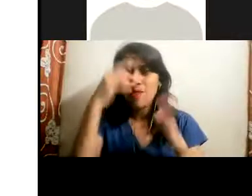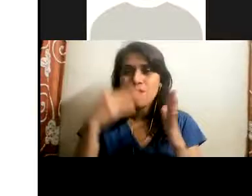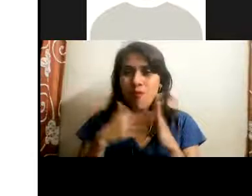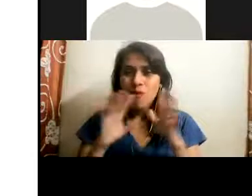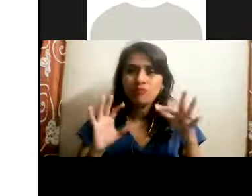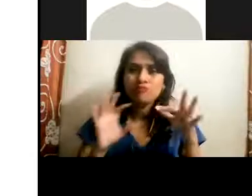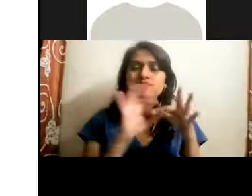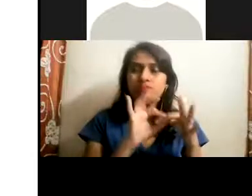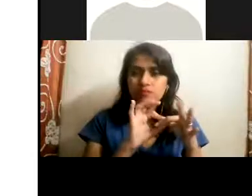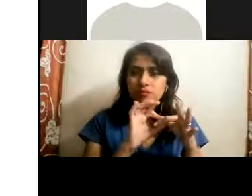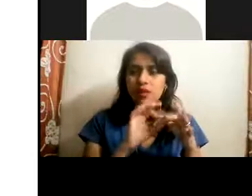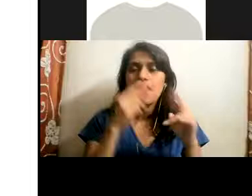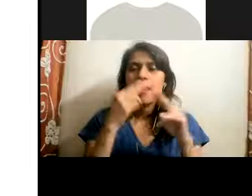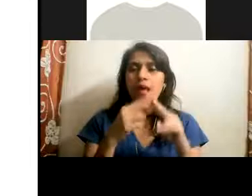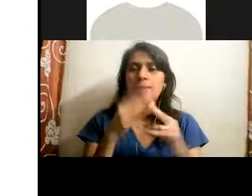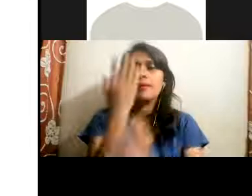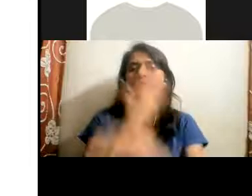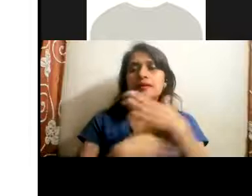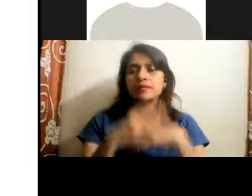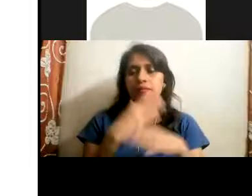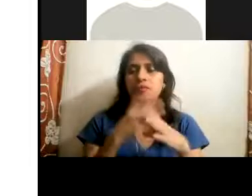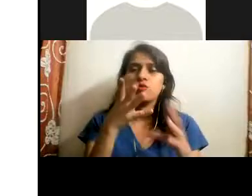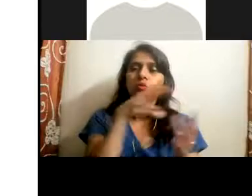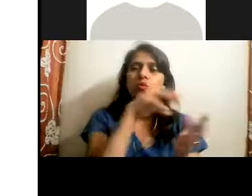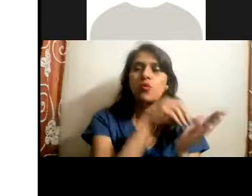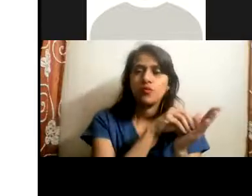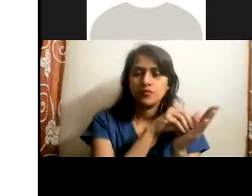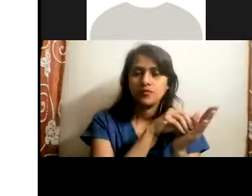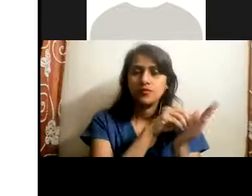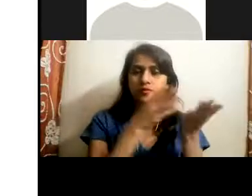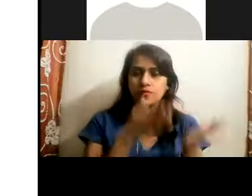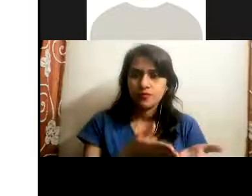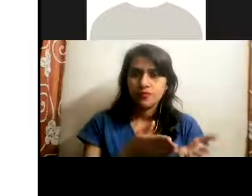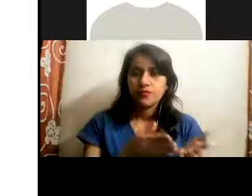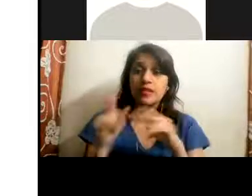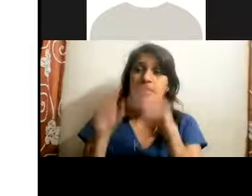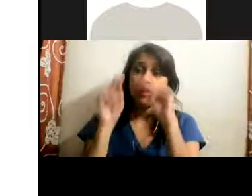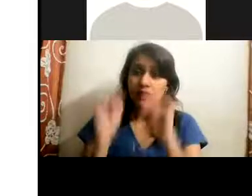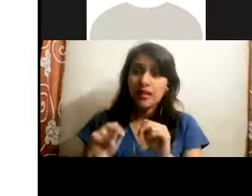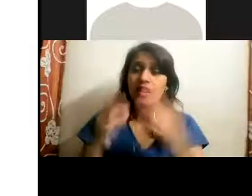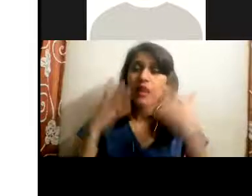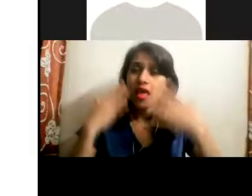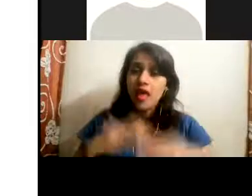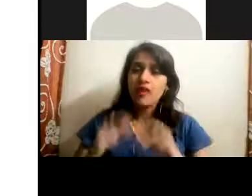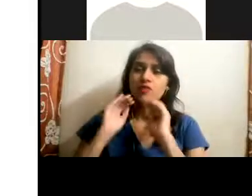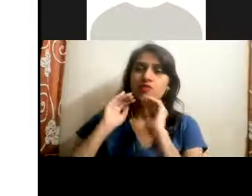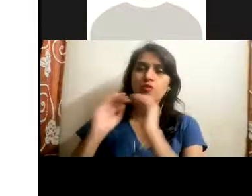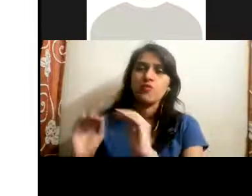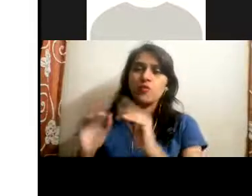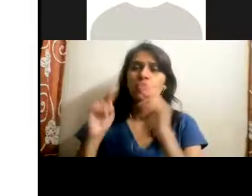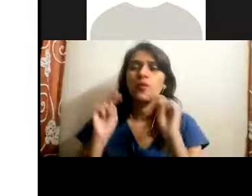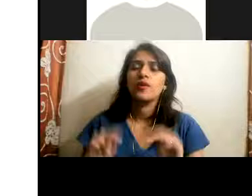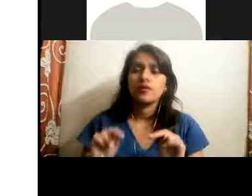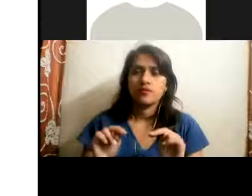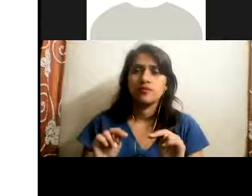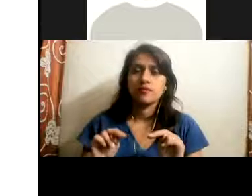included into the Disability Act, which needs focused health interventions and which should also be looked into. But